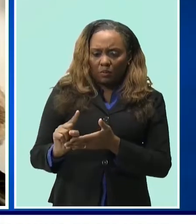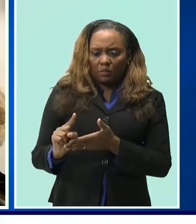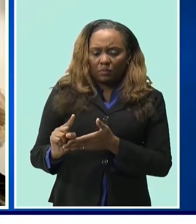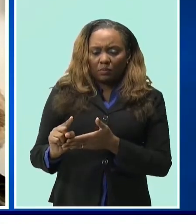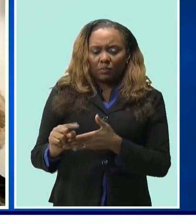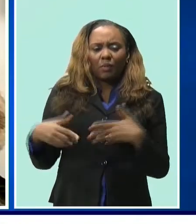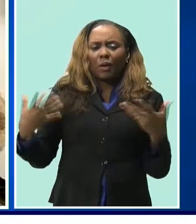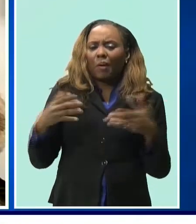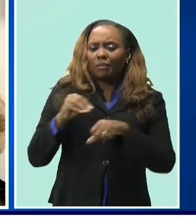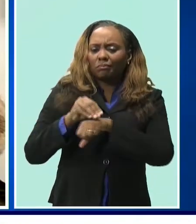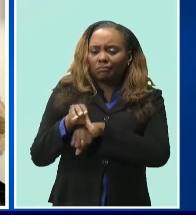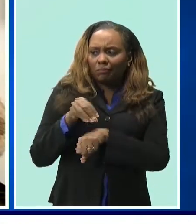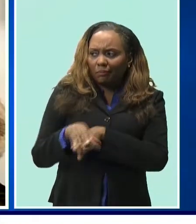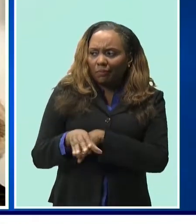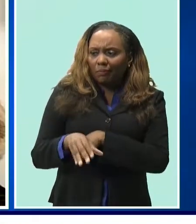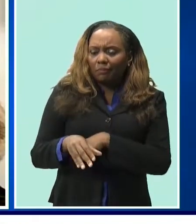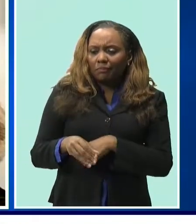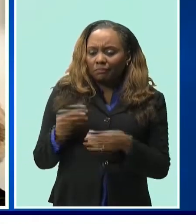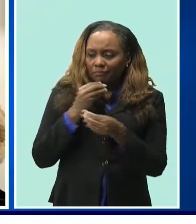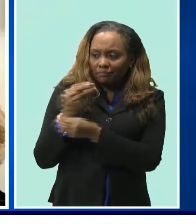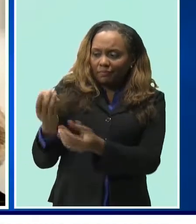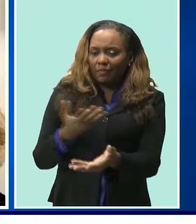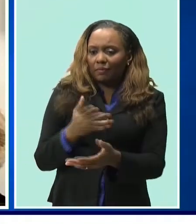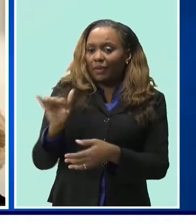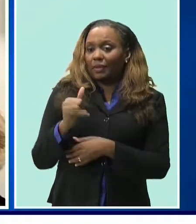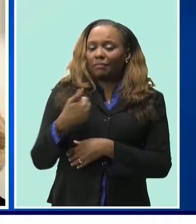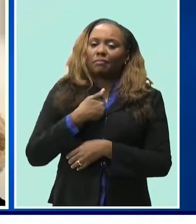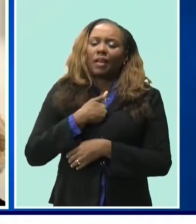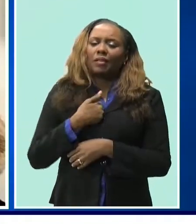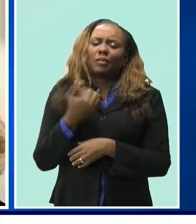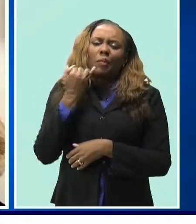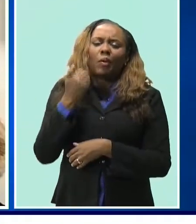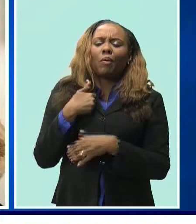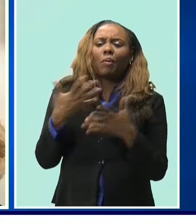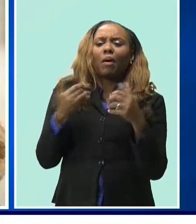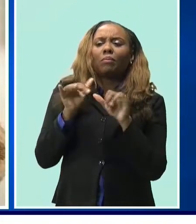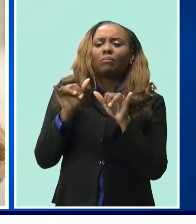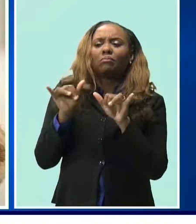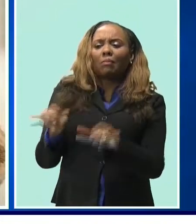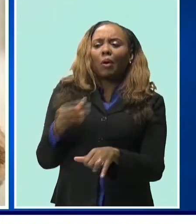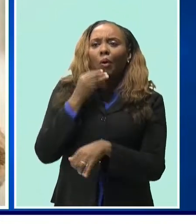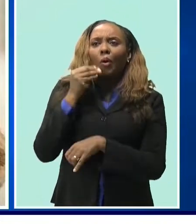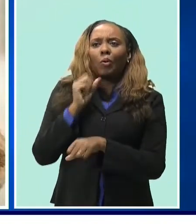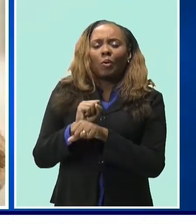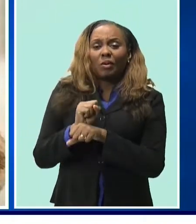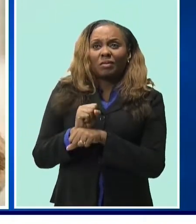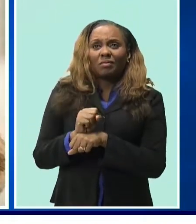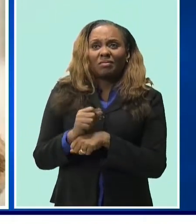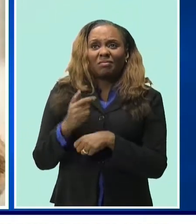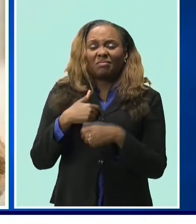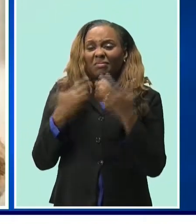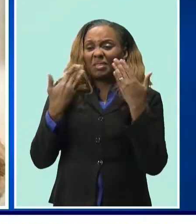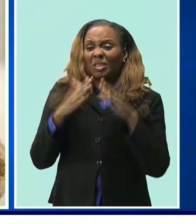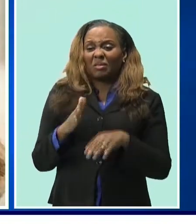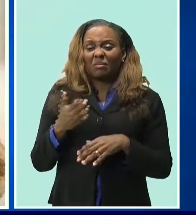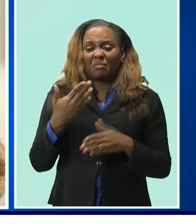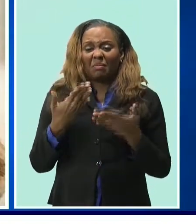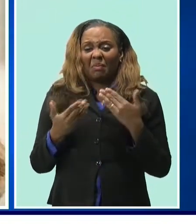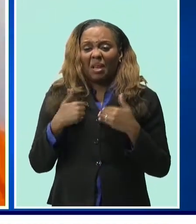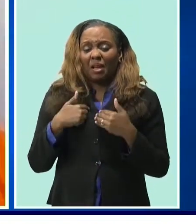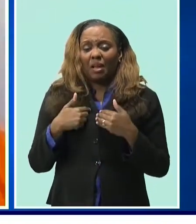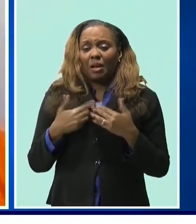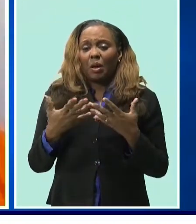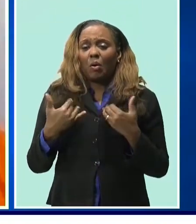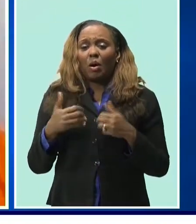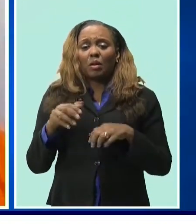what advice would you give to people? Say, like myself, if I have to do it, I don't know if I'm as disciplined, because I probably would try to work from the